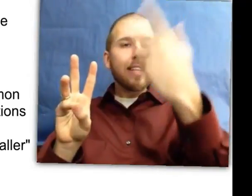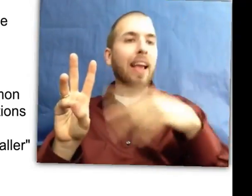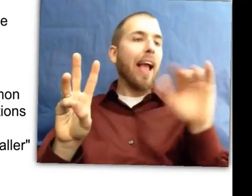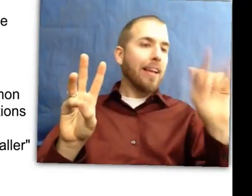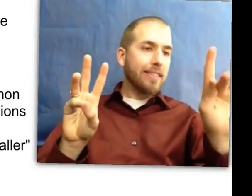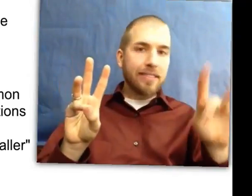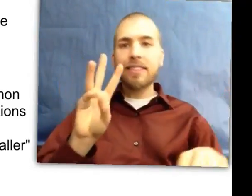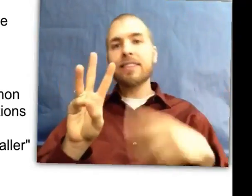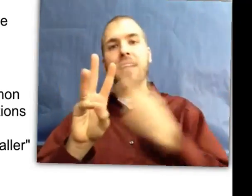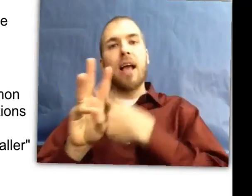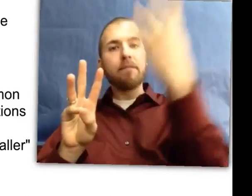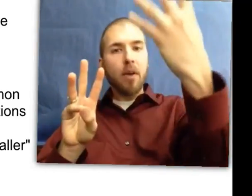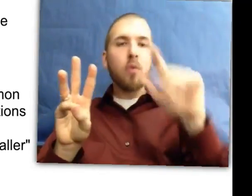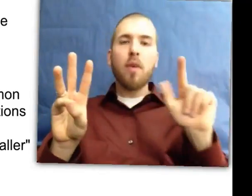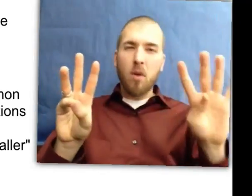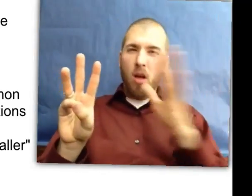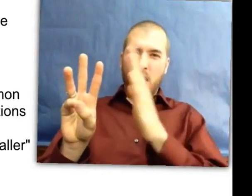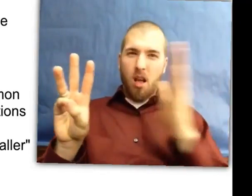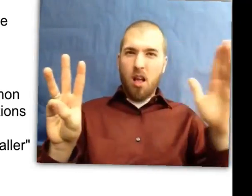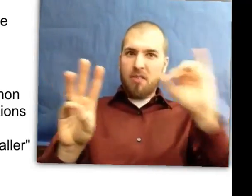You see the list is